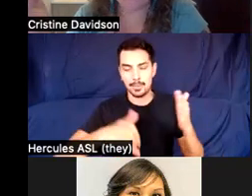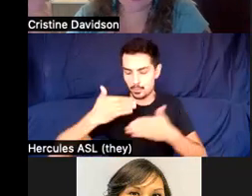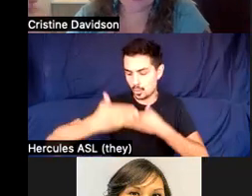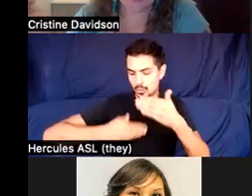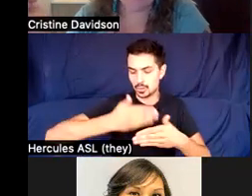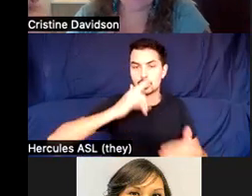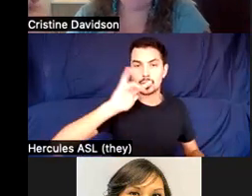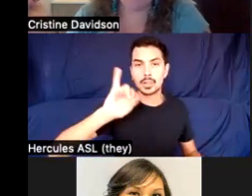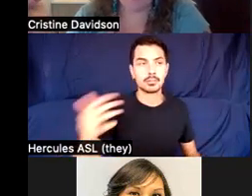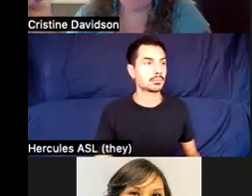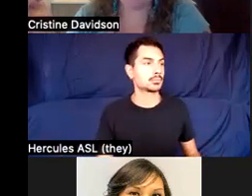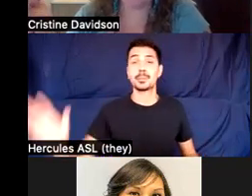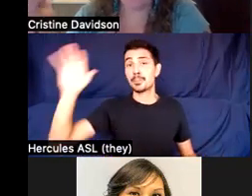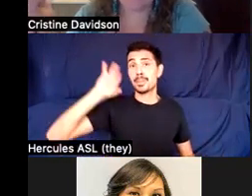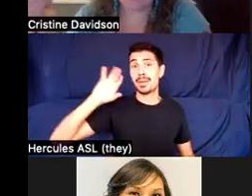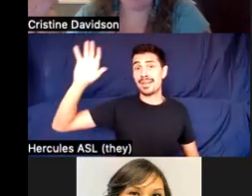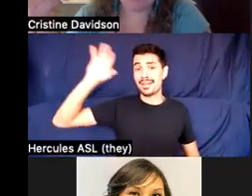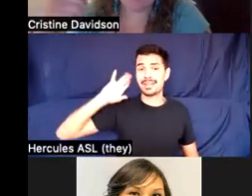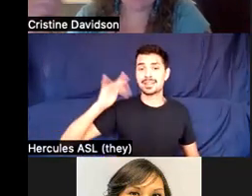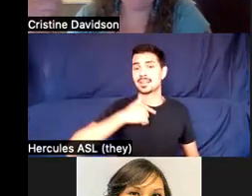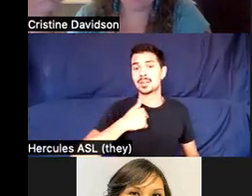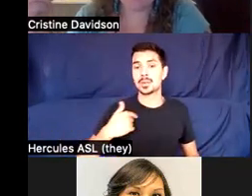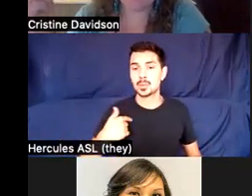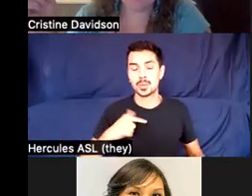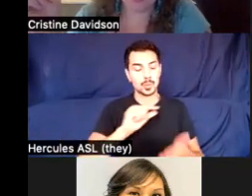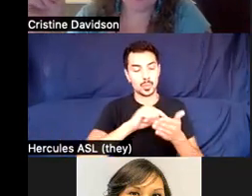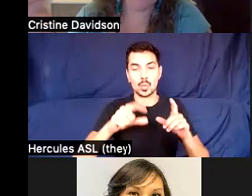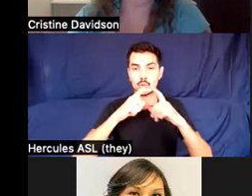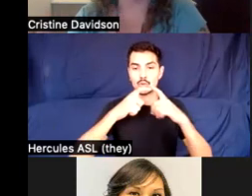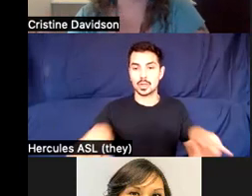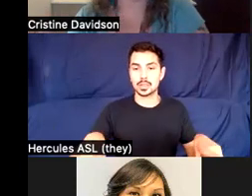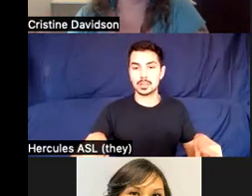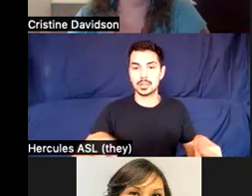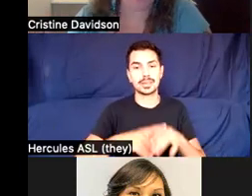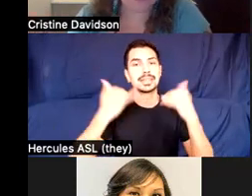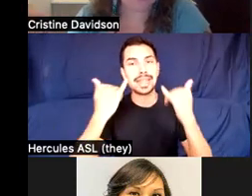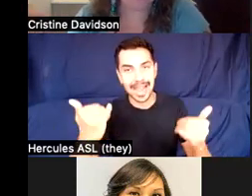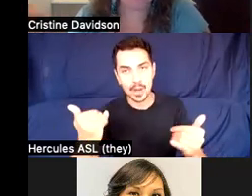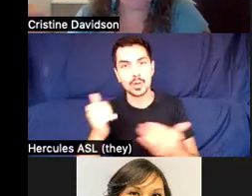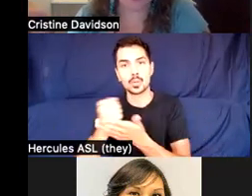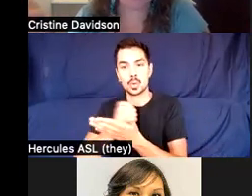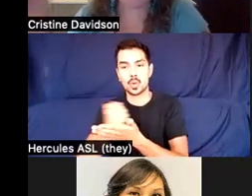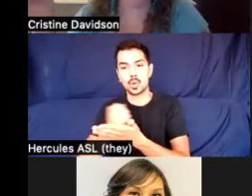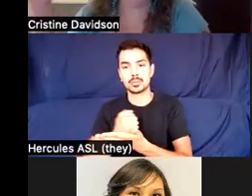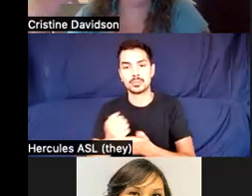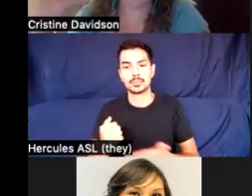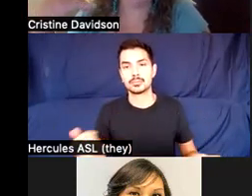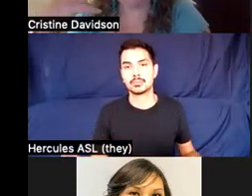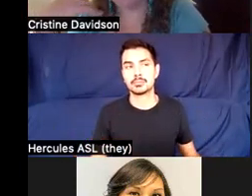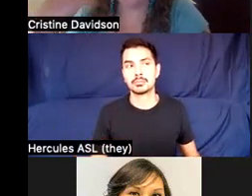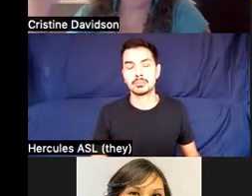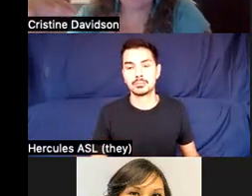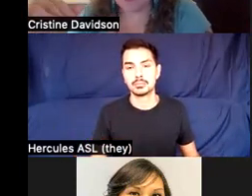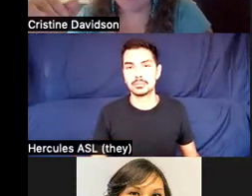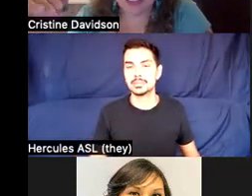Back in the day, it used to be we wrote checks. Now we just have an ATM card, but there's still a process to go to the bank, and you have to have